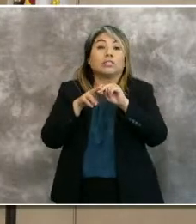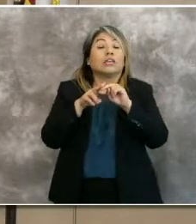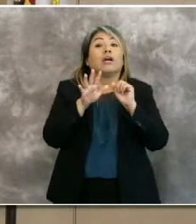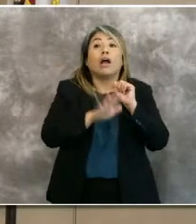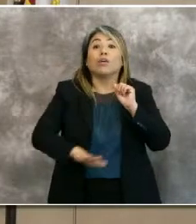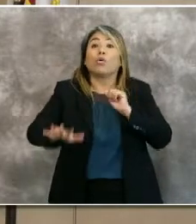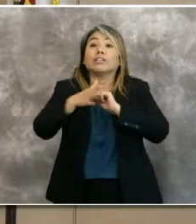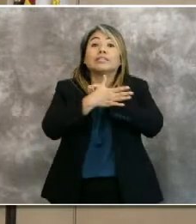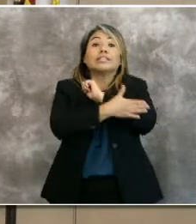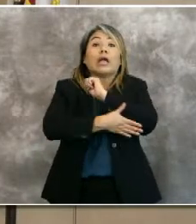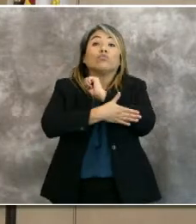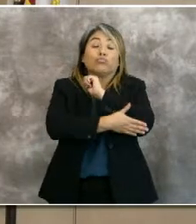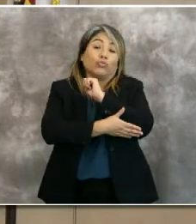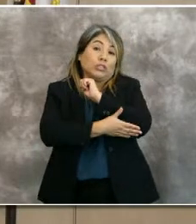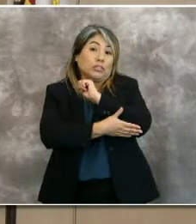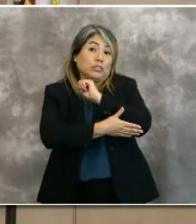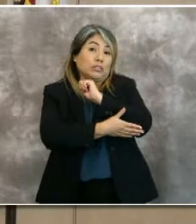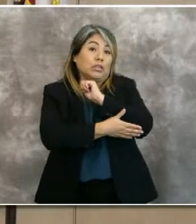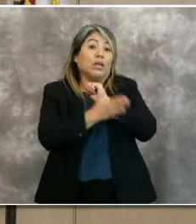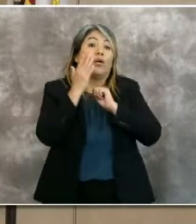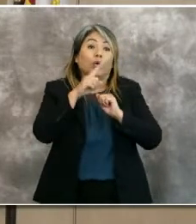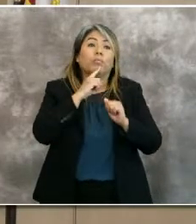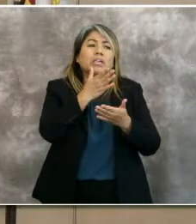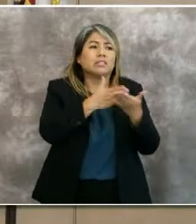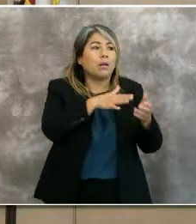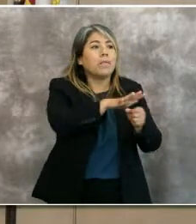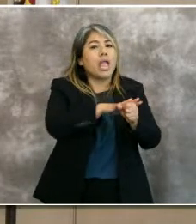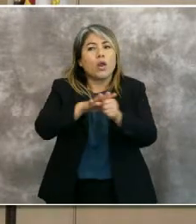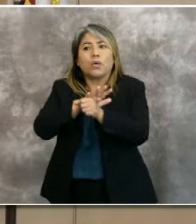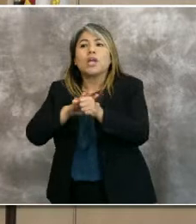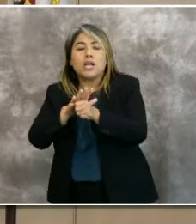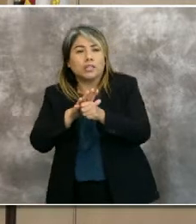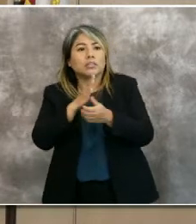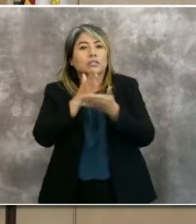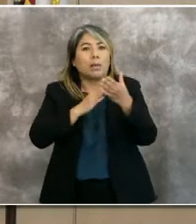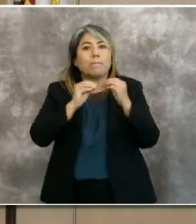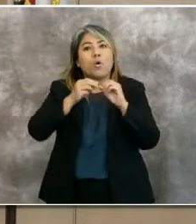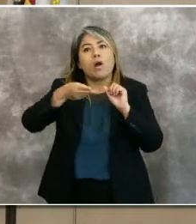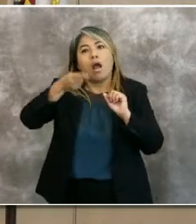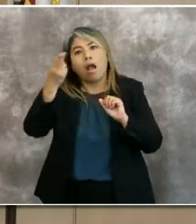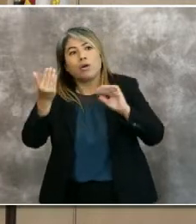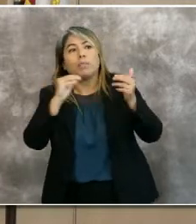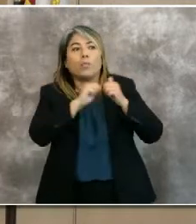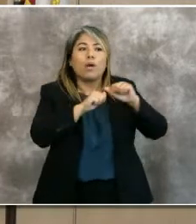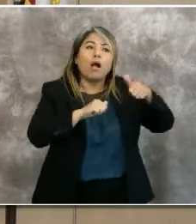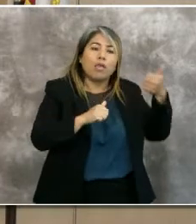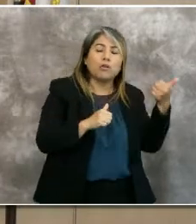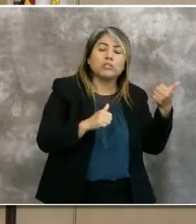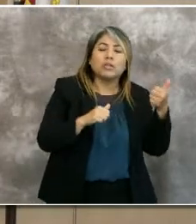entire county. There certainly will be locations where the numbers are higher, and we look at